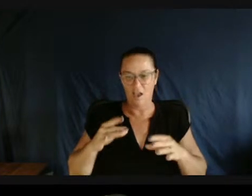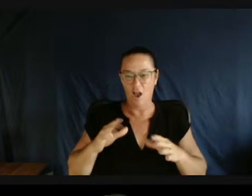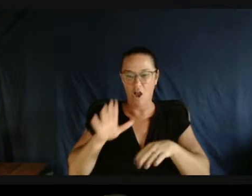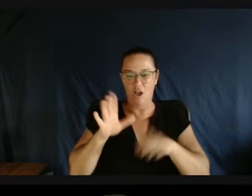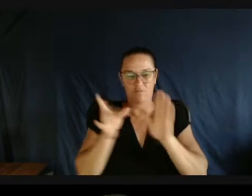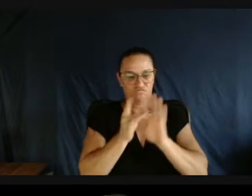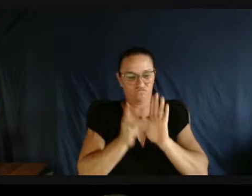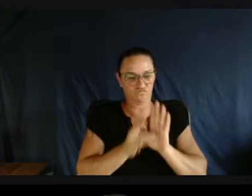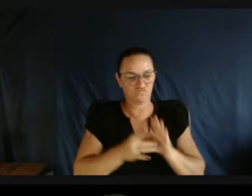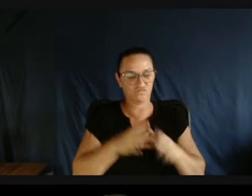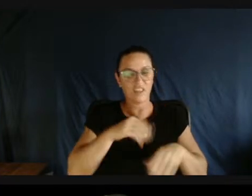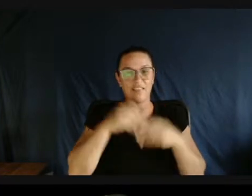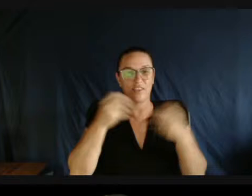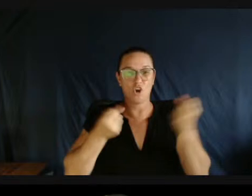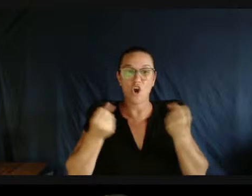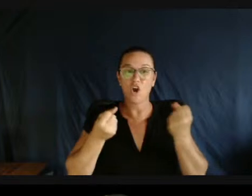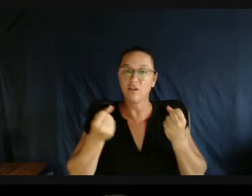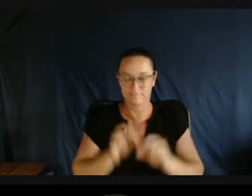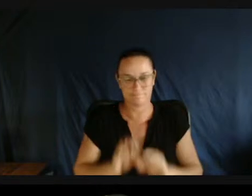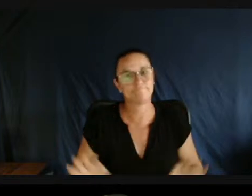pretty important.